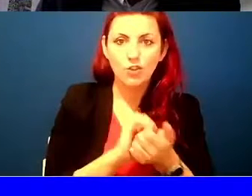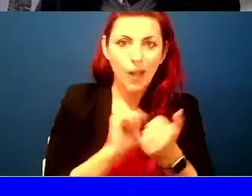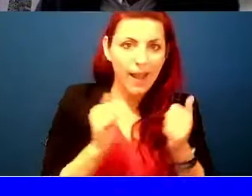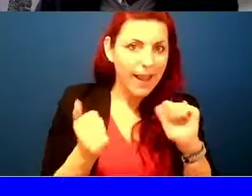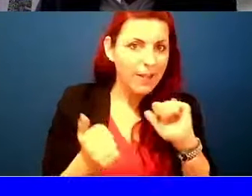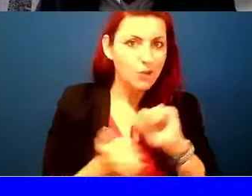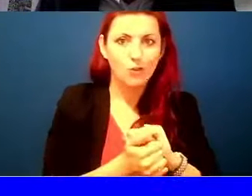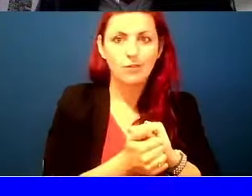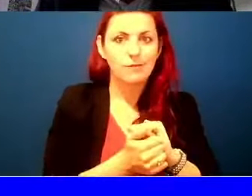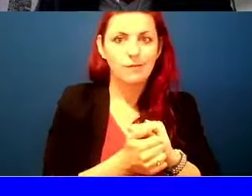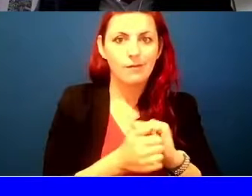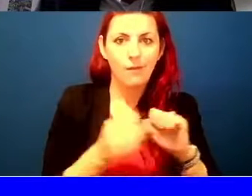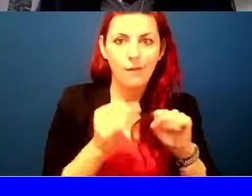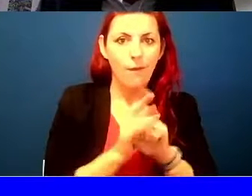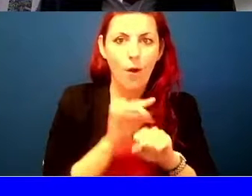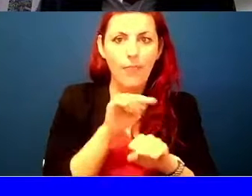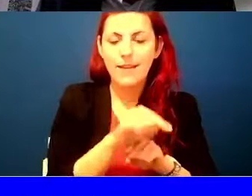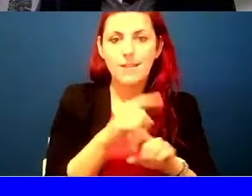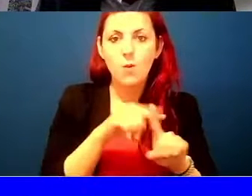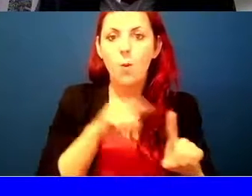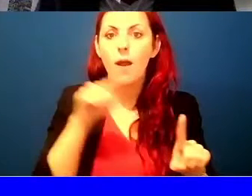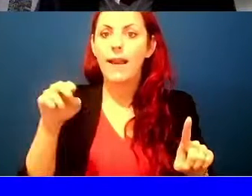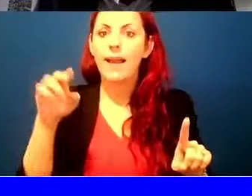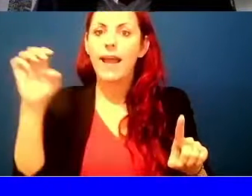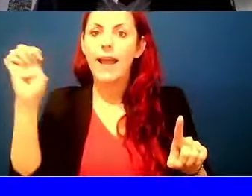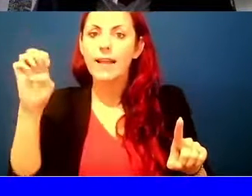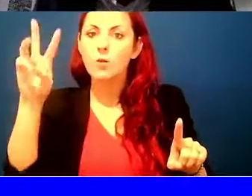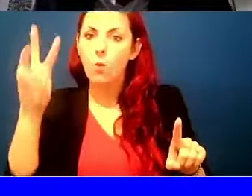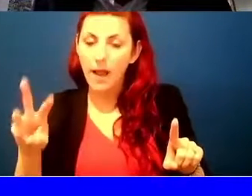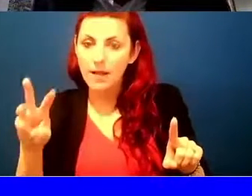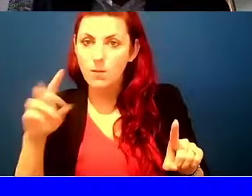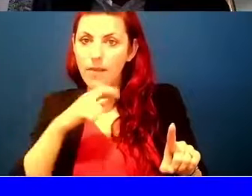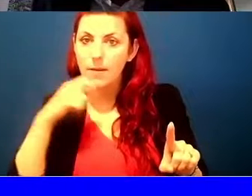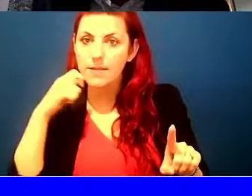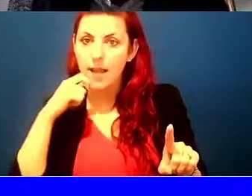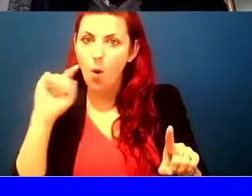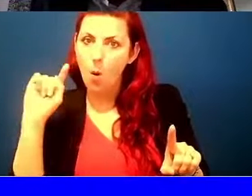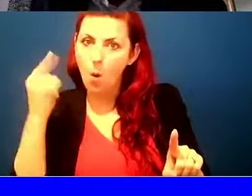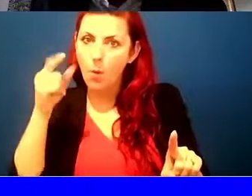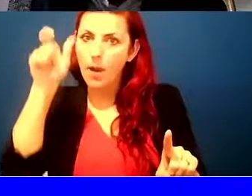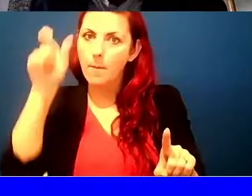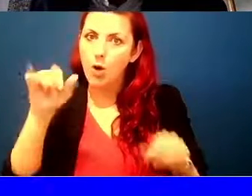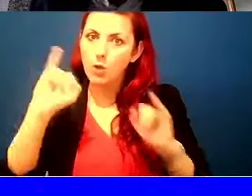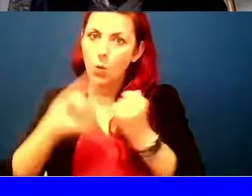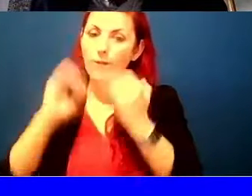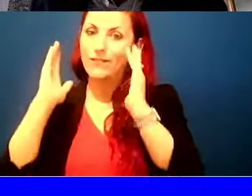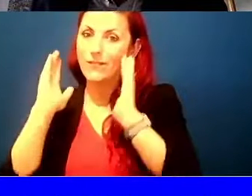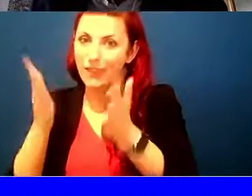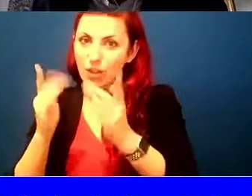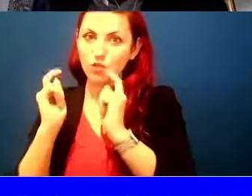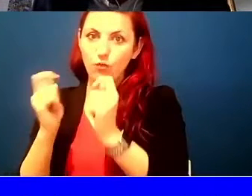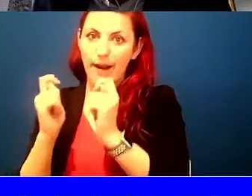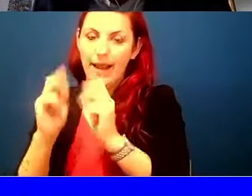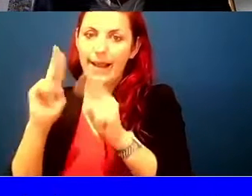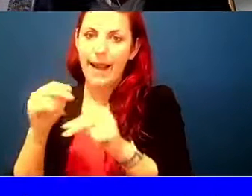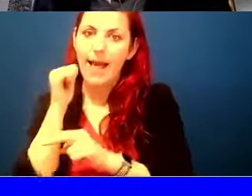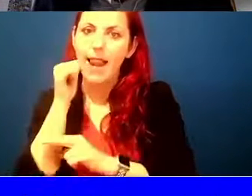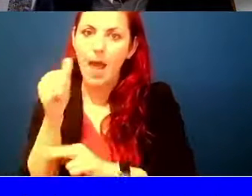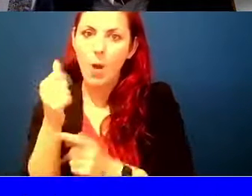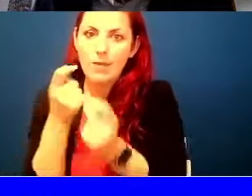England and Wales, there's this movement towards insisting that only persons who've gone on specific training courses will deal